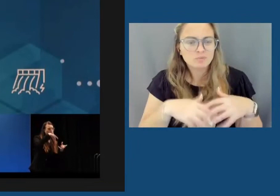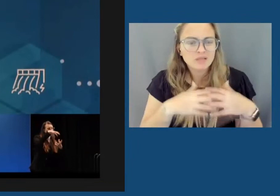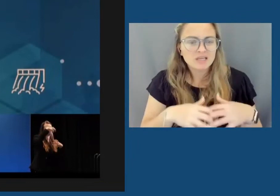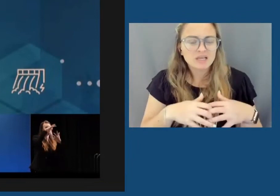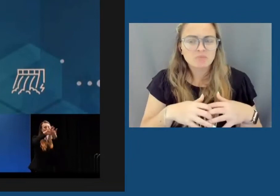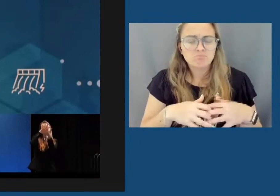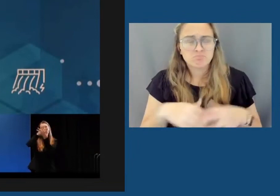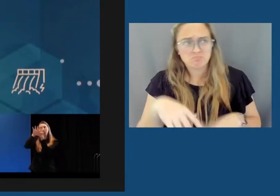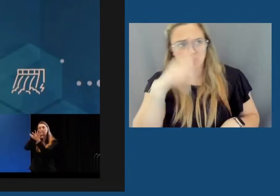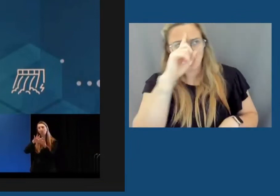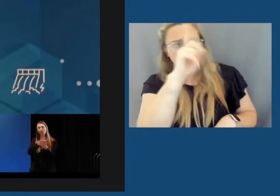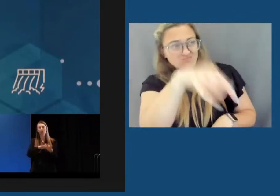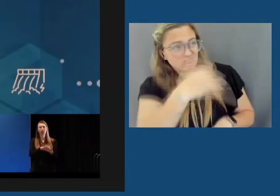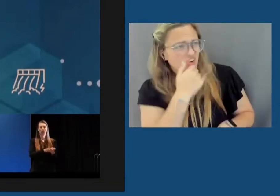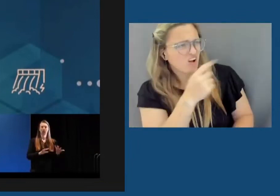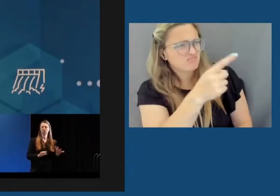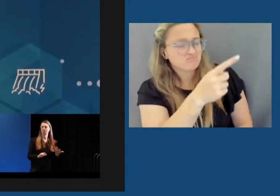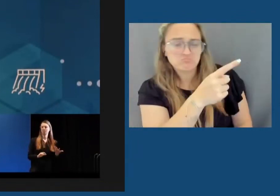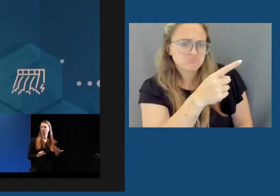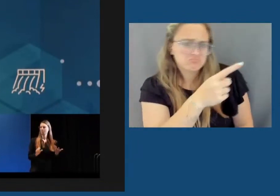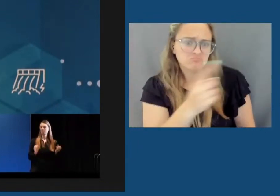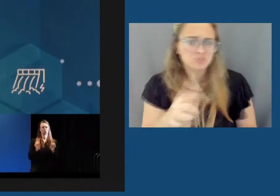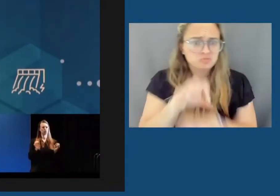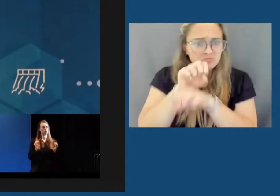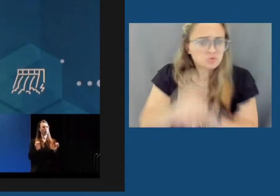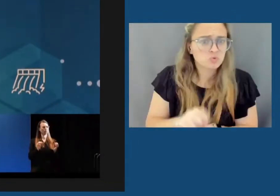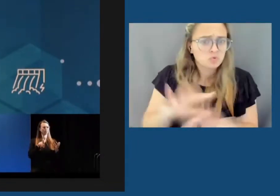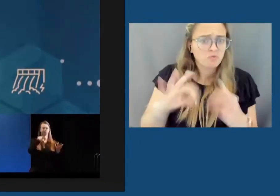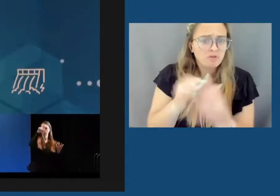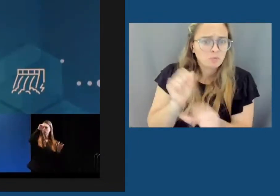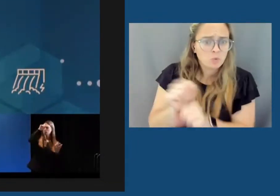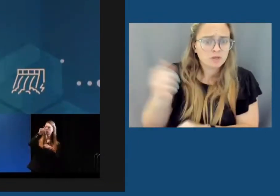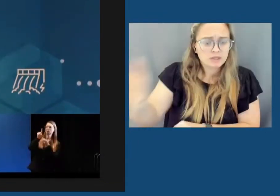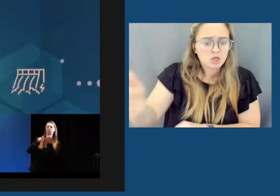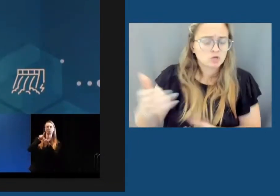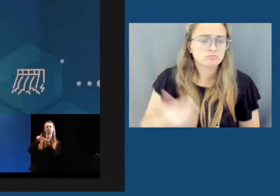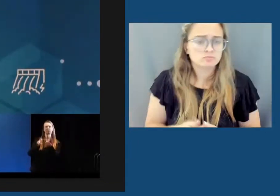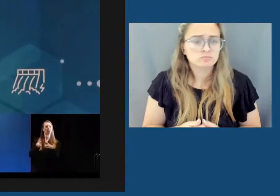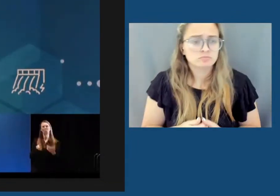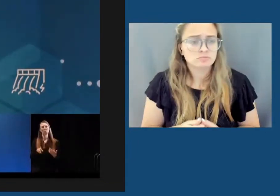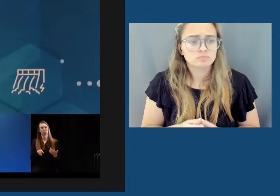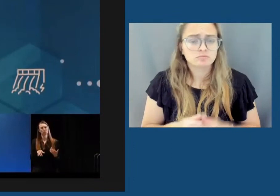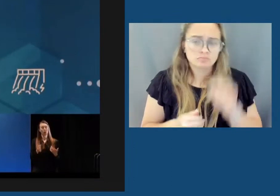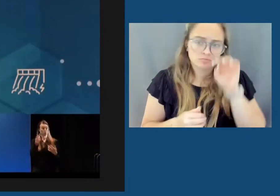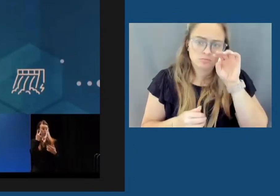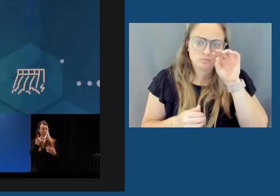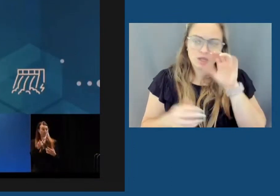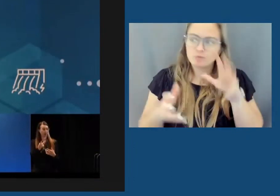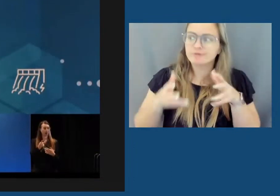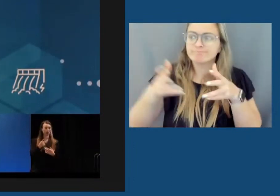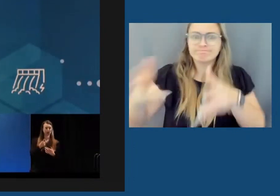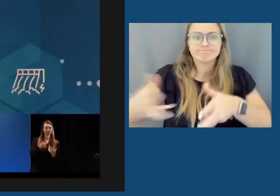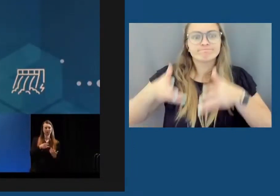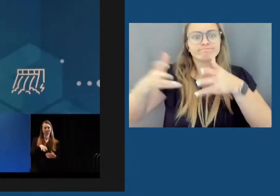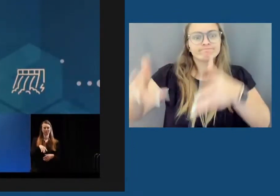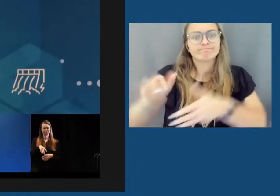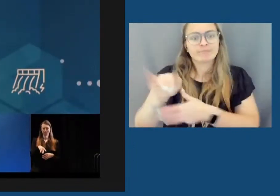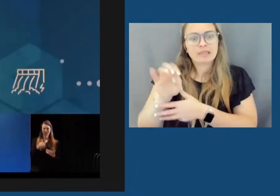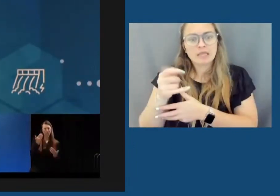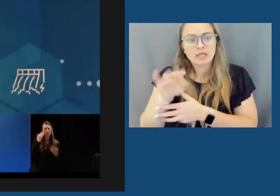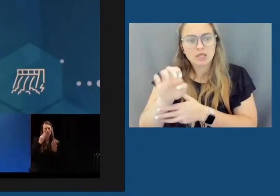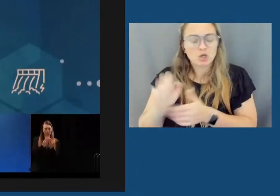because those were where our families worked. And we watched the molten lava being dumped into Lake Erie, one of the most